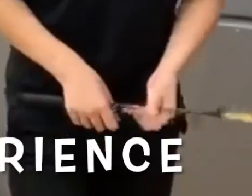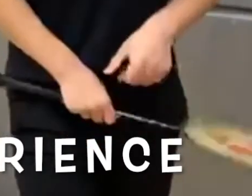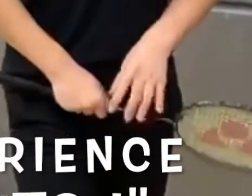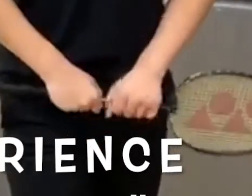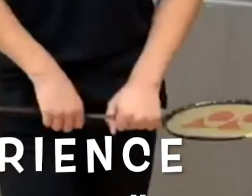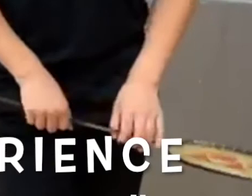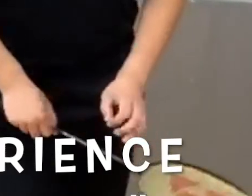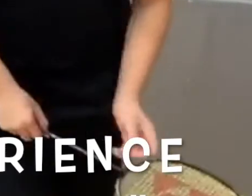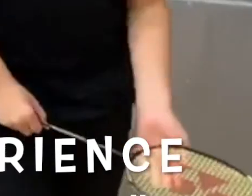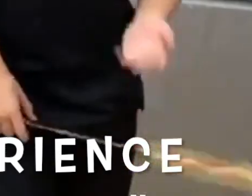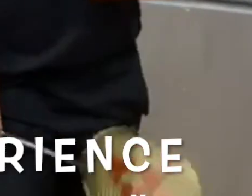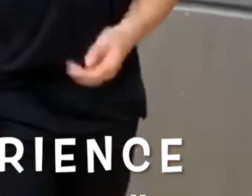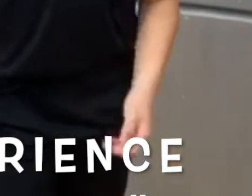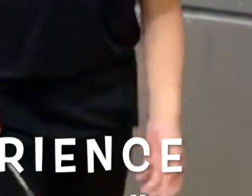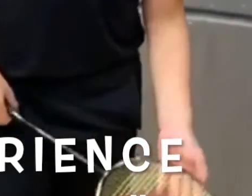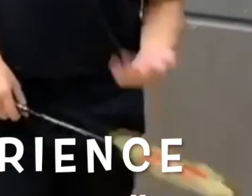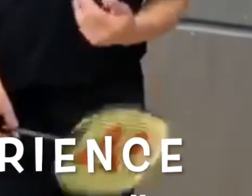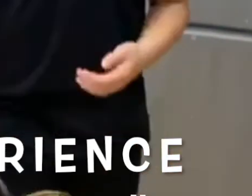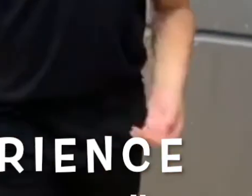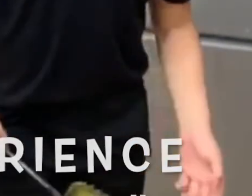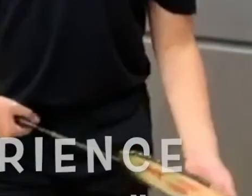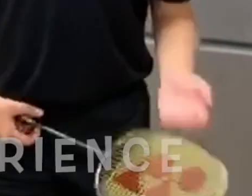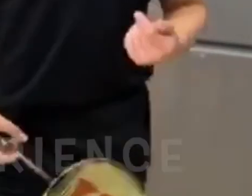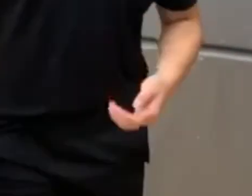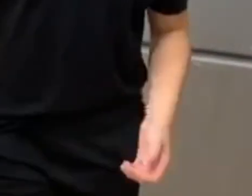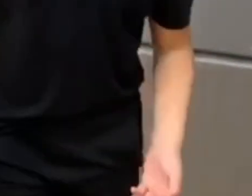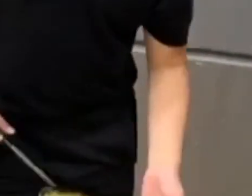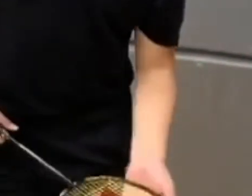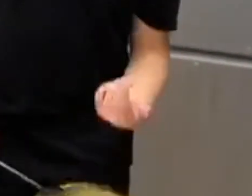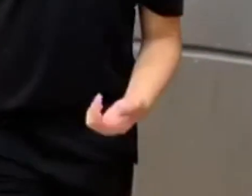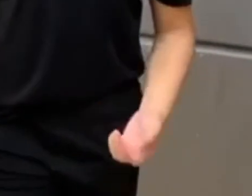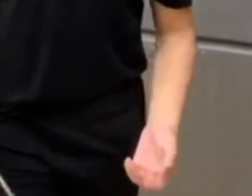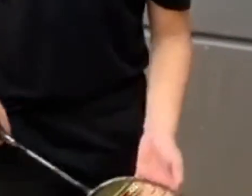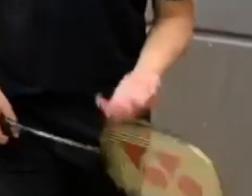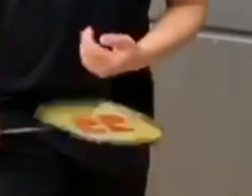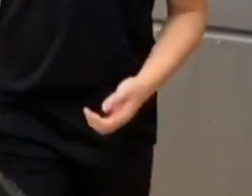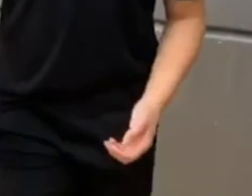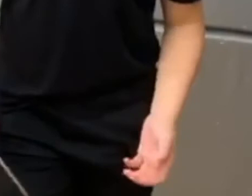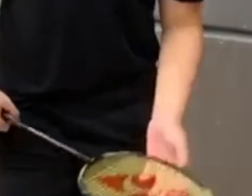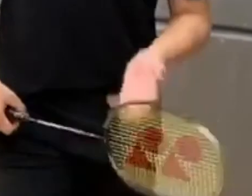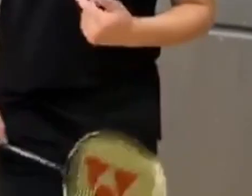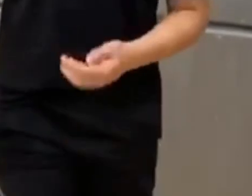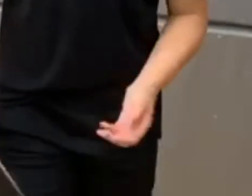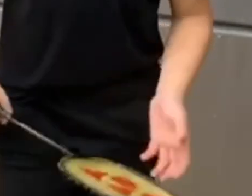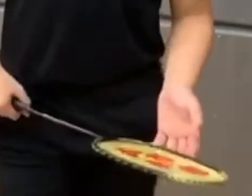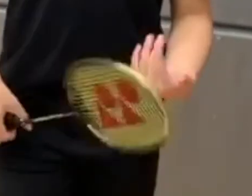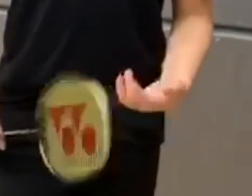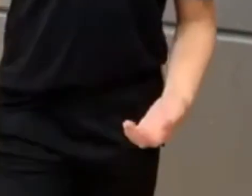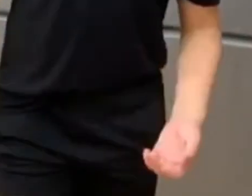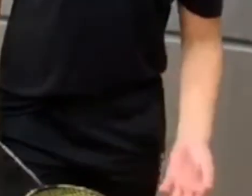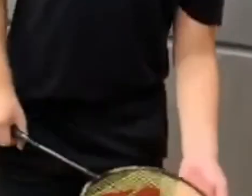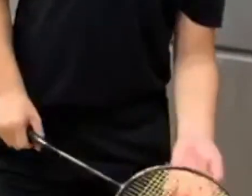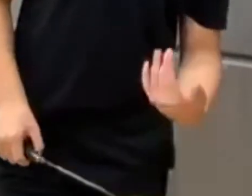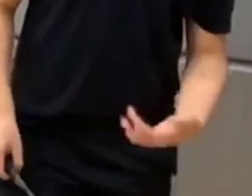Okay, so the first question is, please explain your experience playing para badminton. Okay, it was very fun.